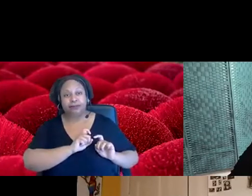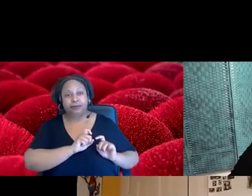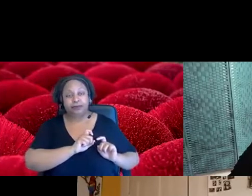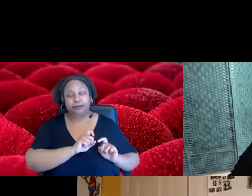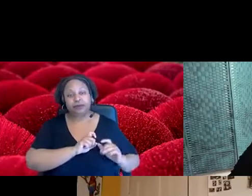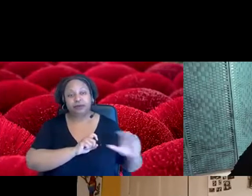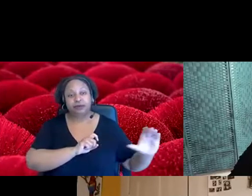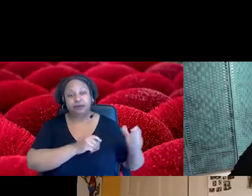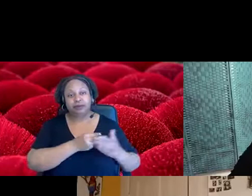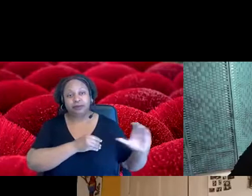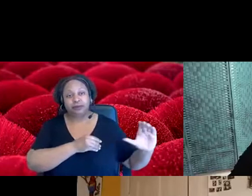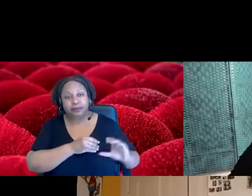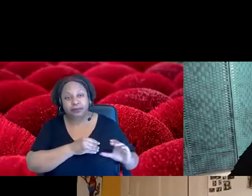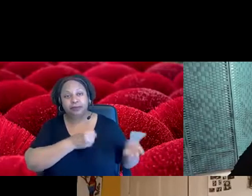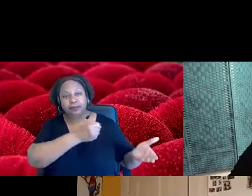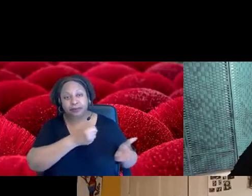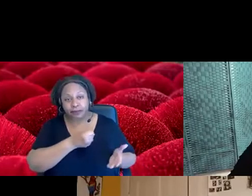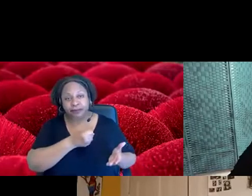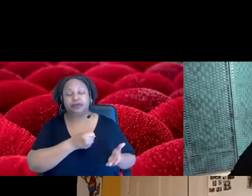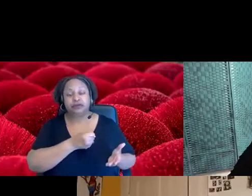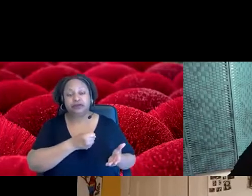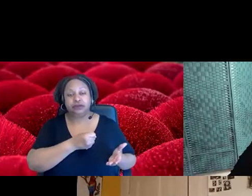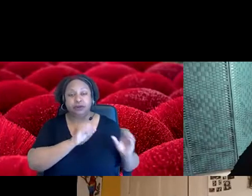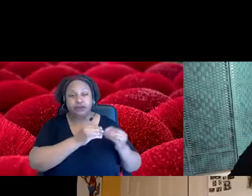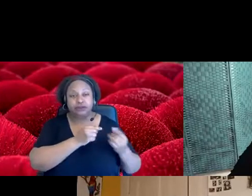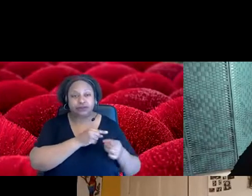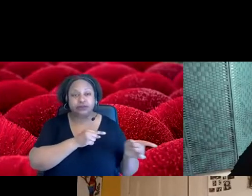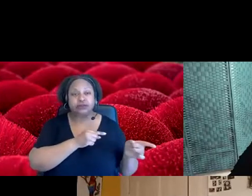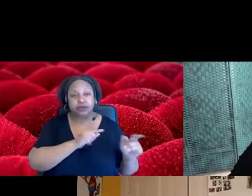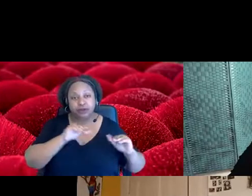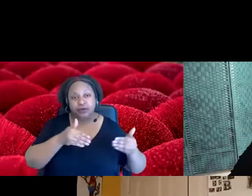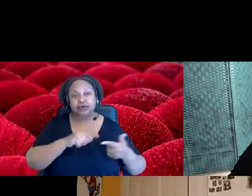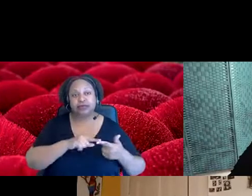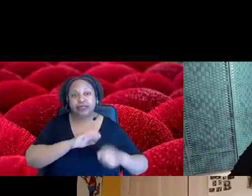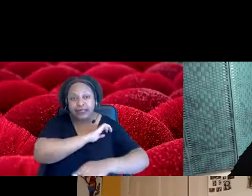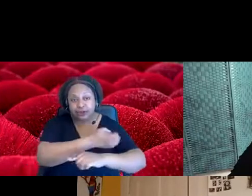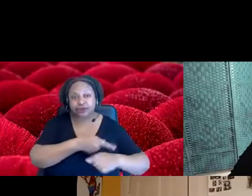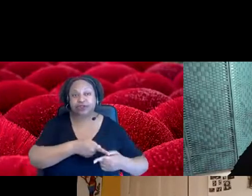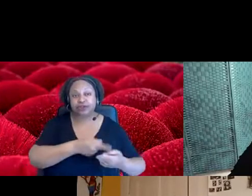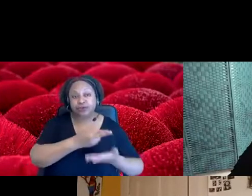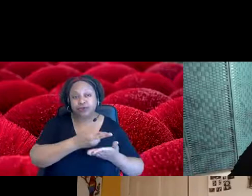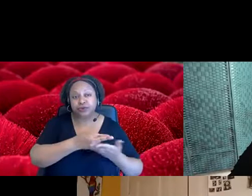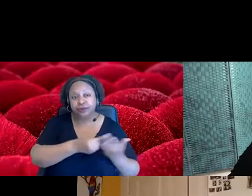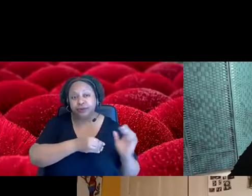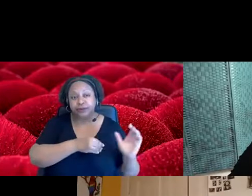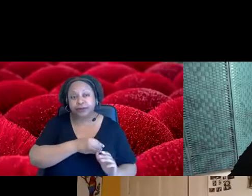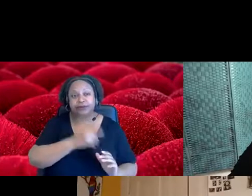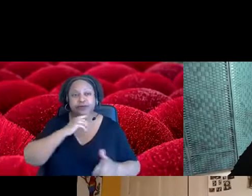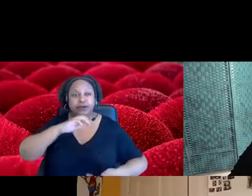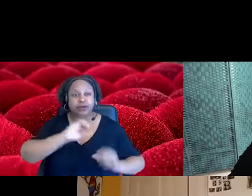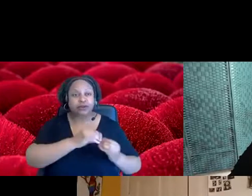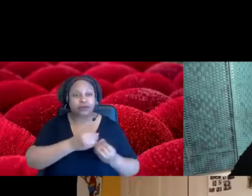focusing their energies and resources on collaborations between organizations, you know,